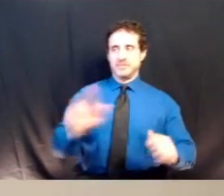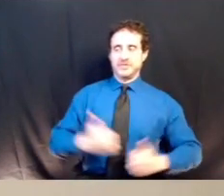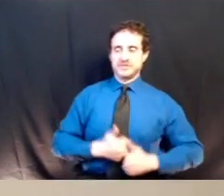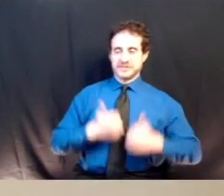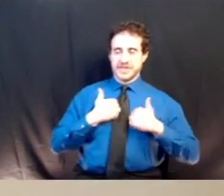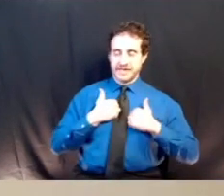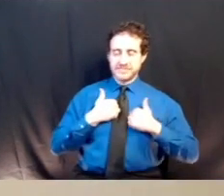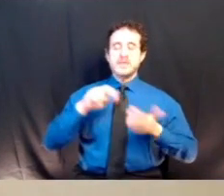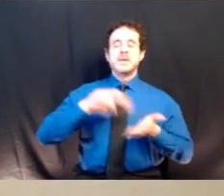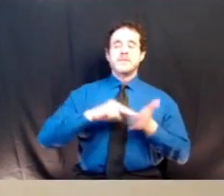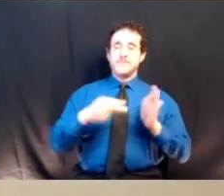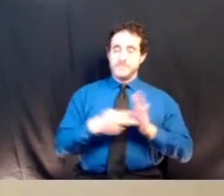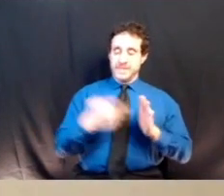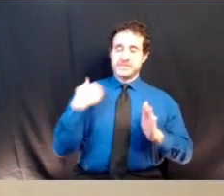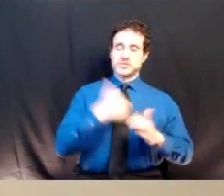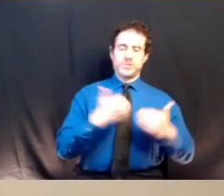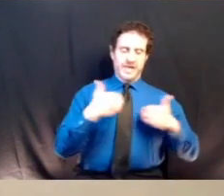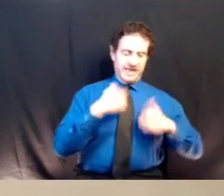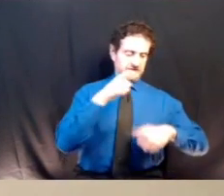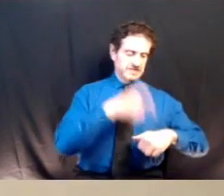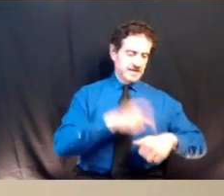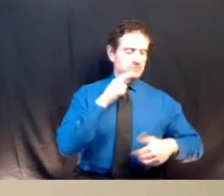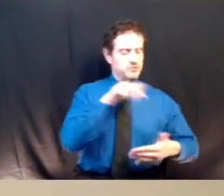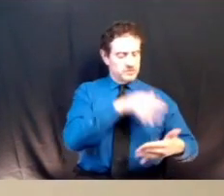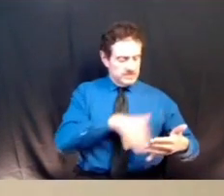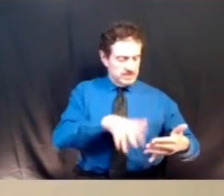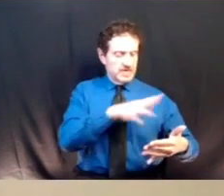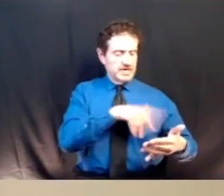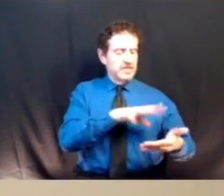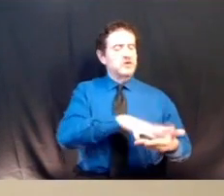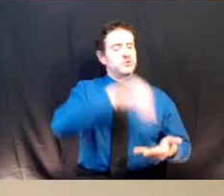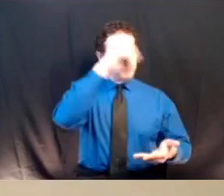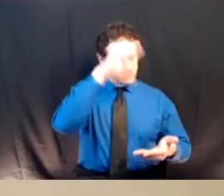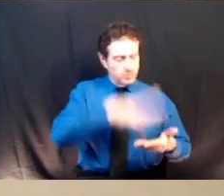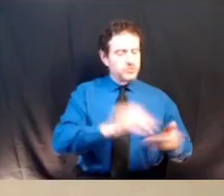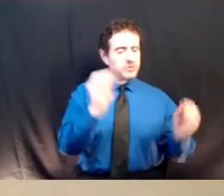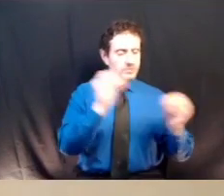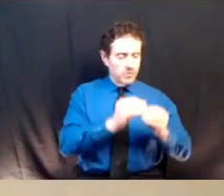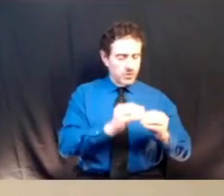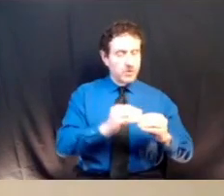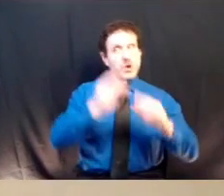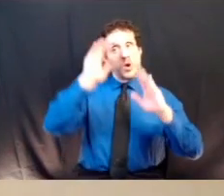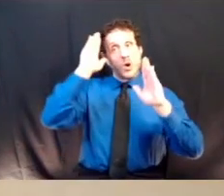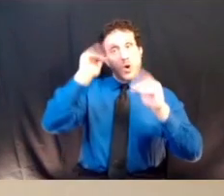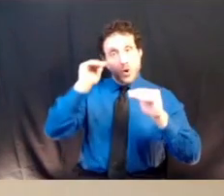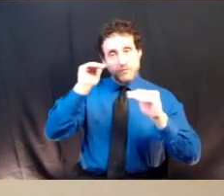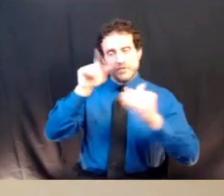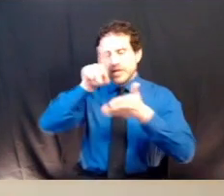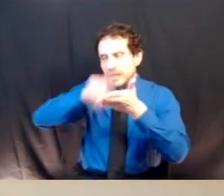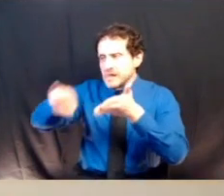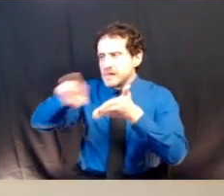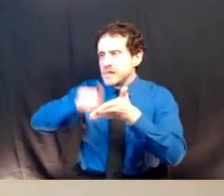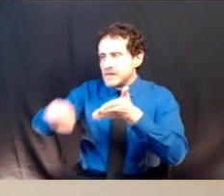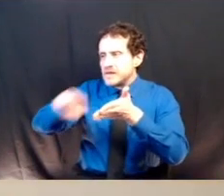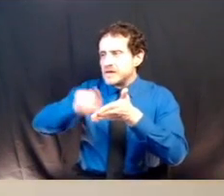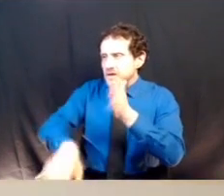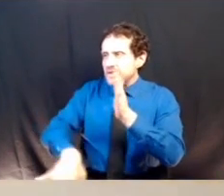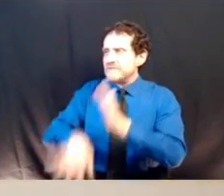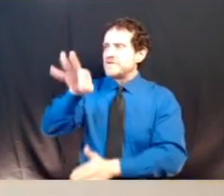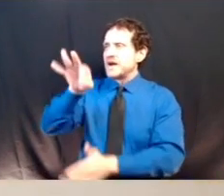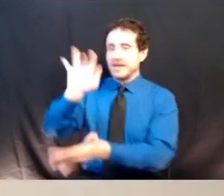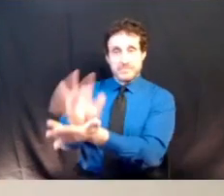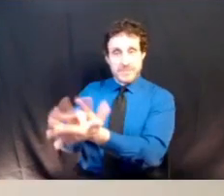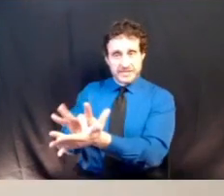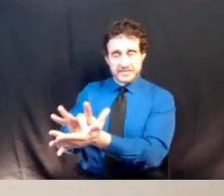to learn more about this disease and to hopefully find some cures, buys time